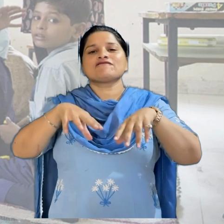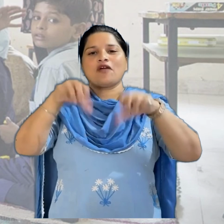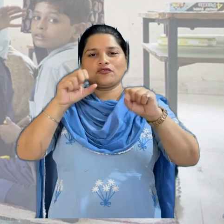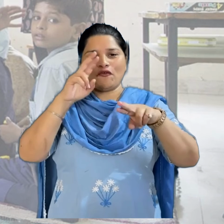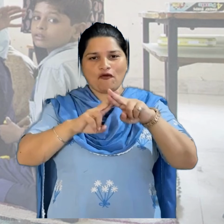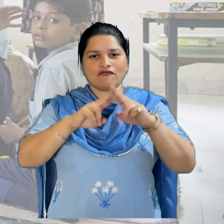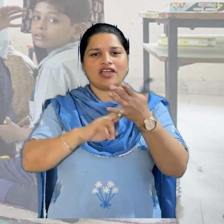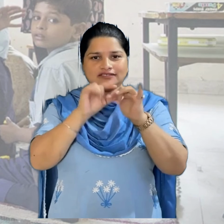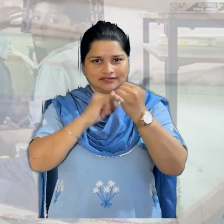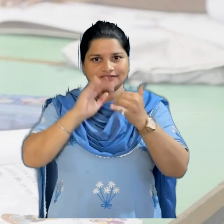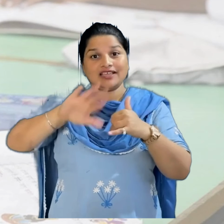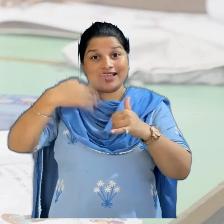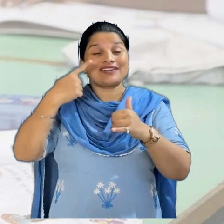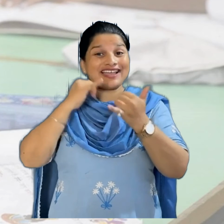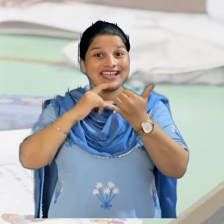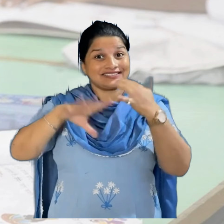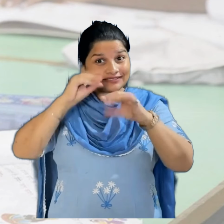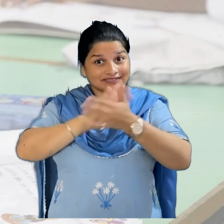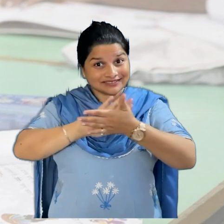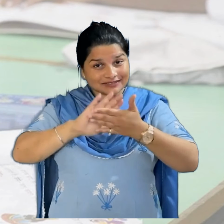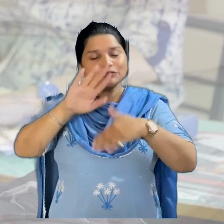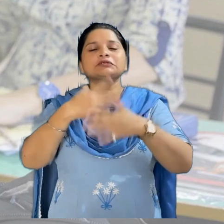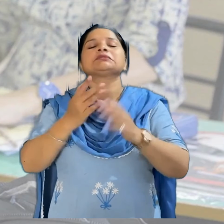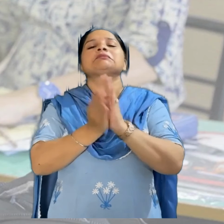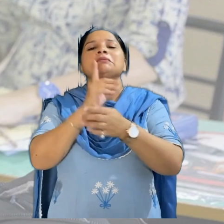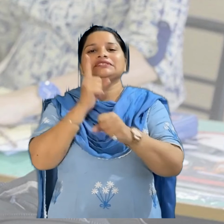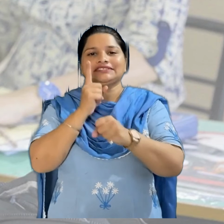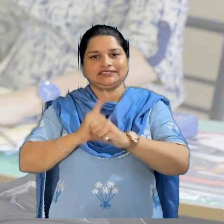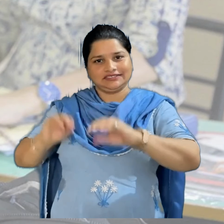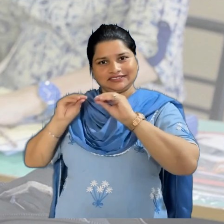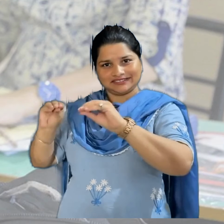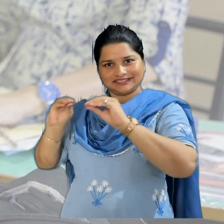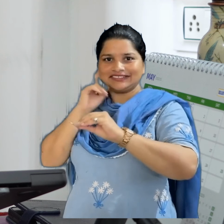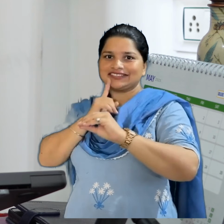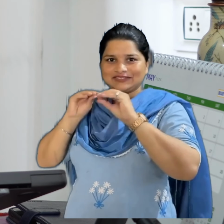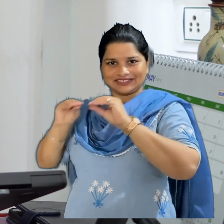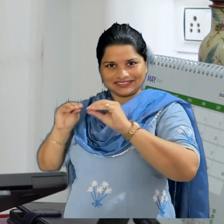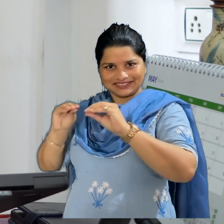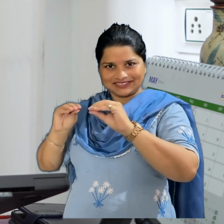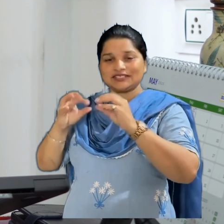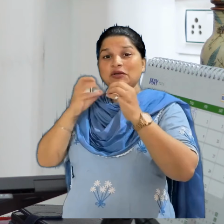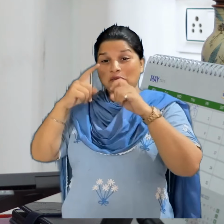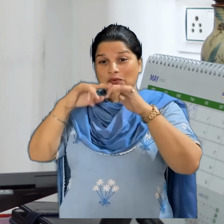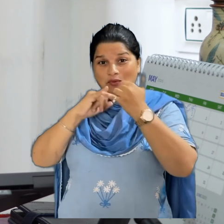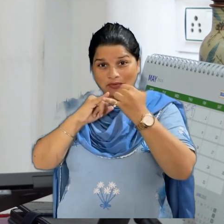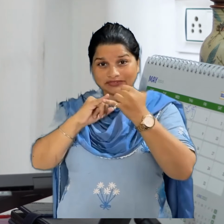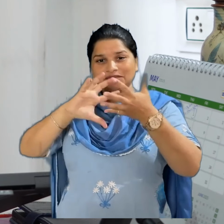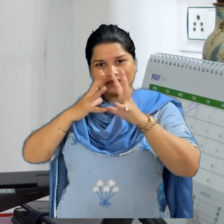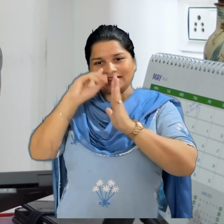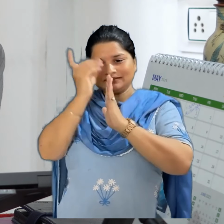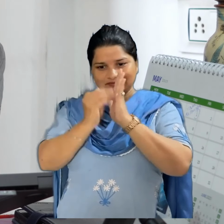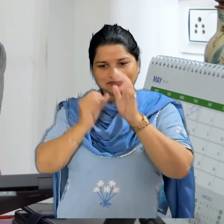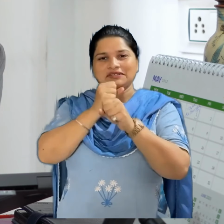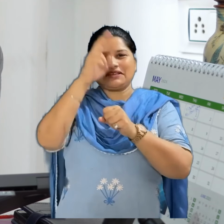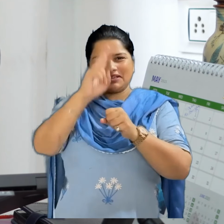I learned sign language, I became a teacher. I made lesson plans back at home. I took out my old Wren and Martin grammar